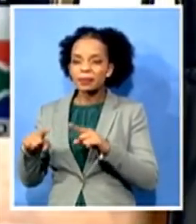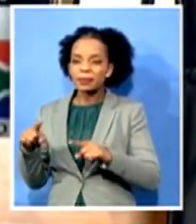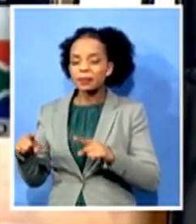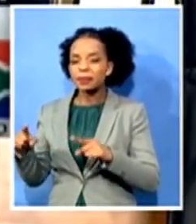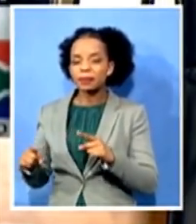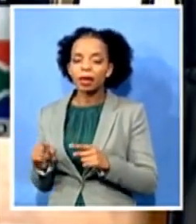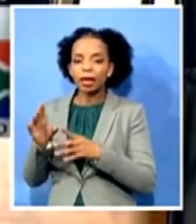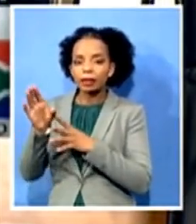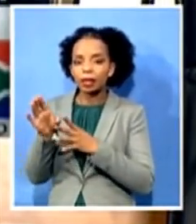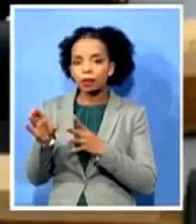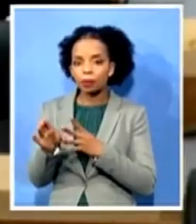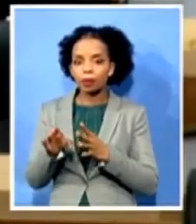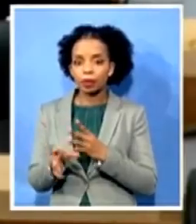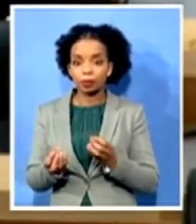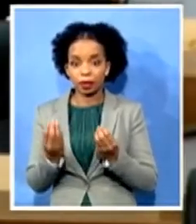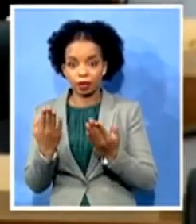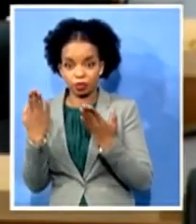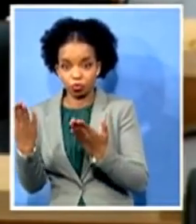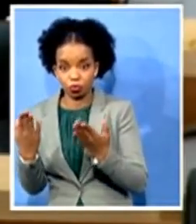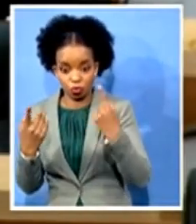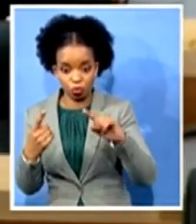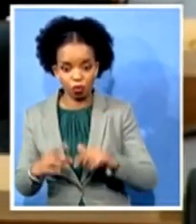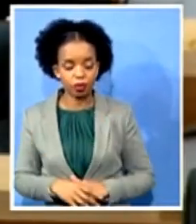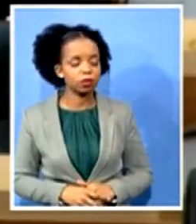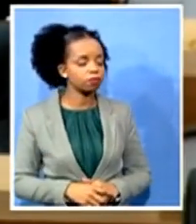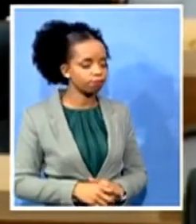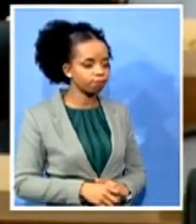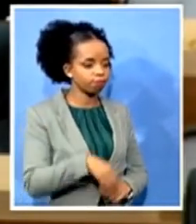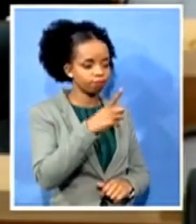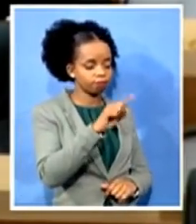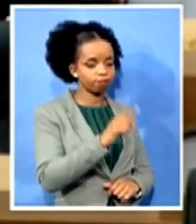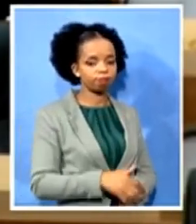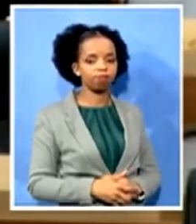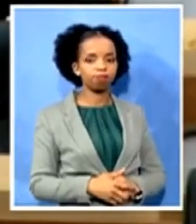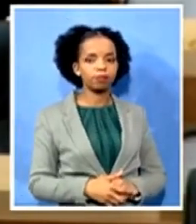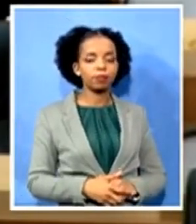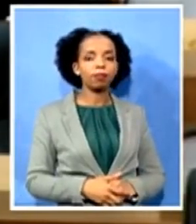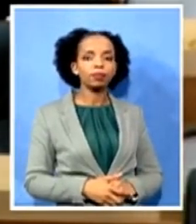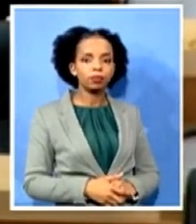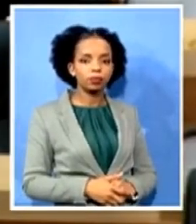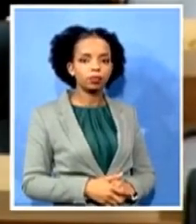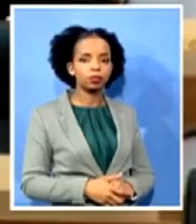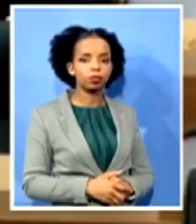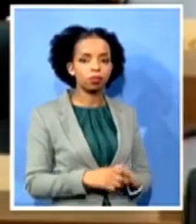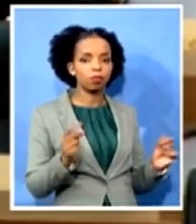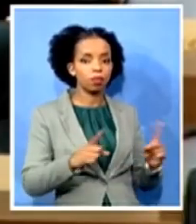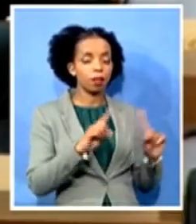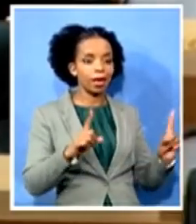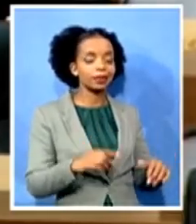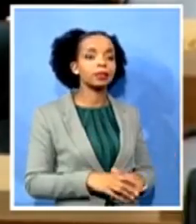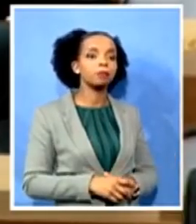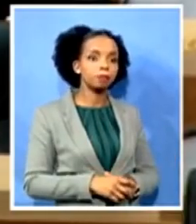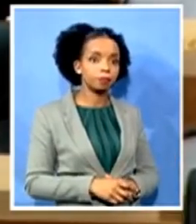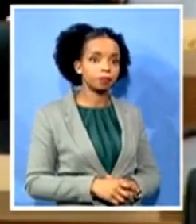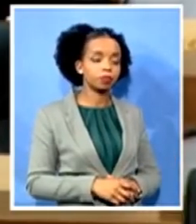correct, Chair. And on receipt of that instruction, you instructed your officials to populate